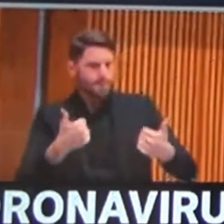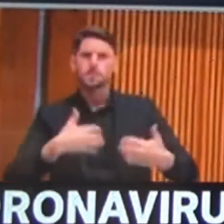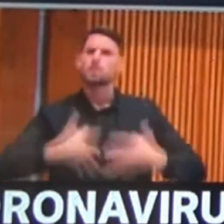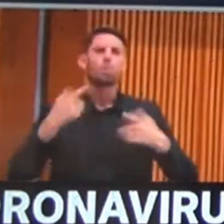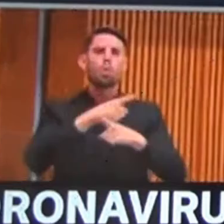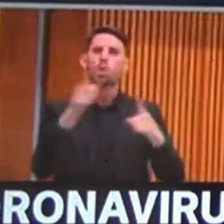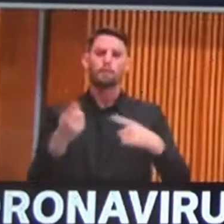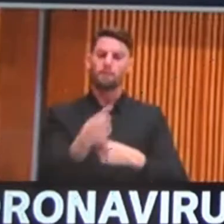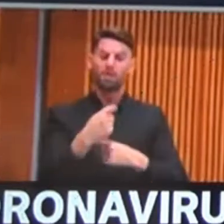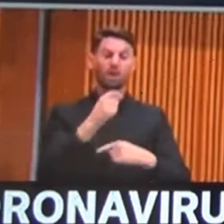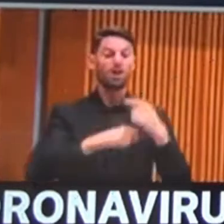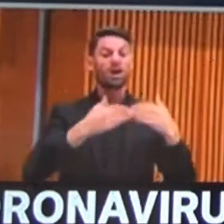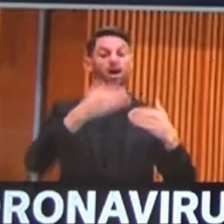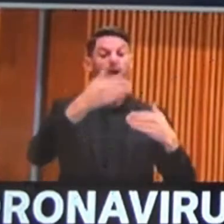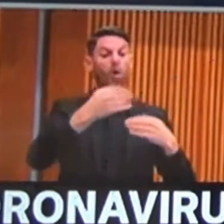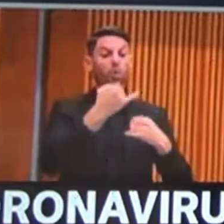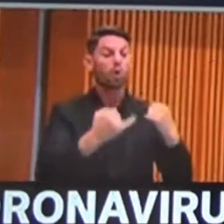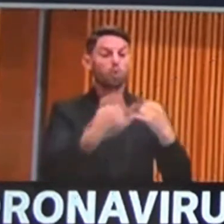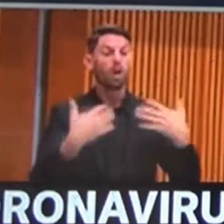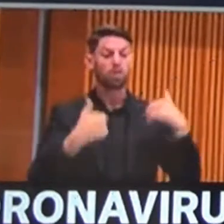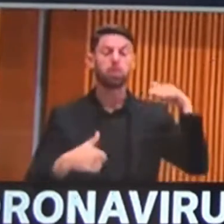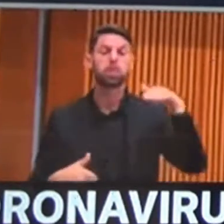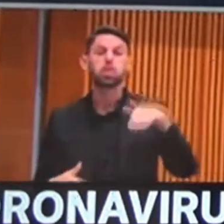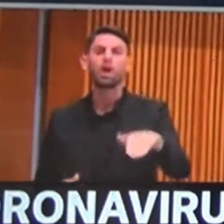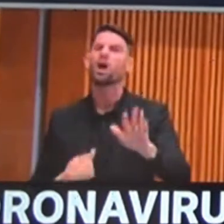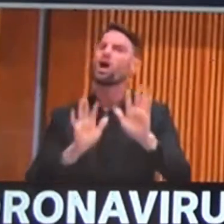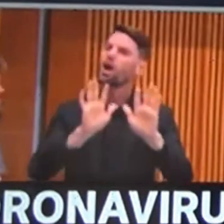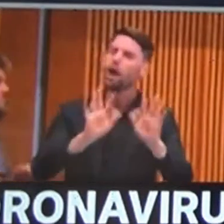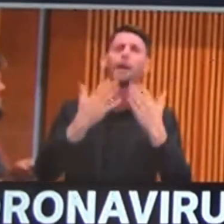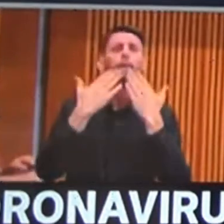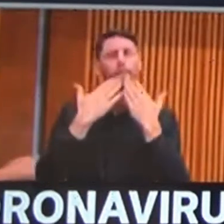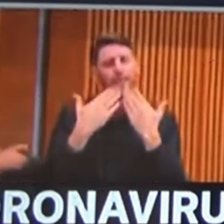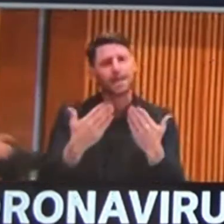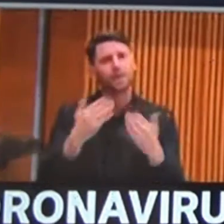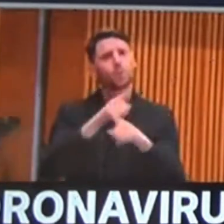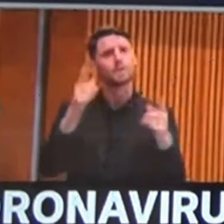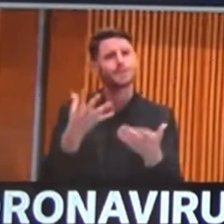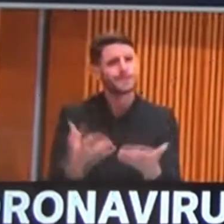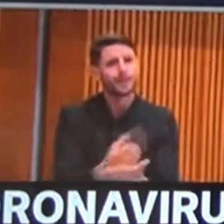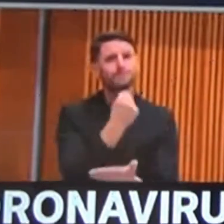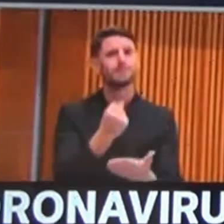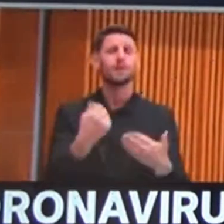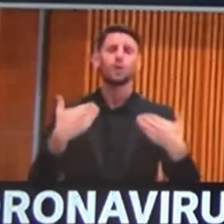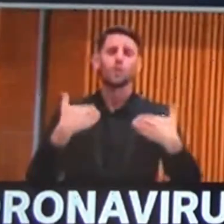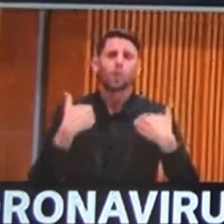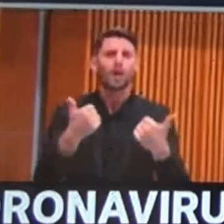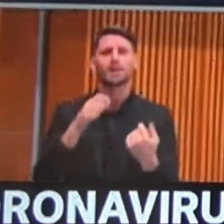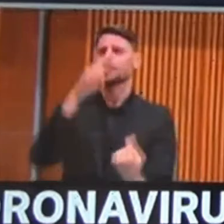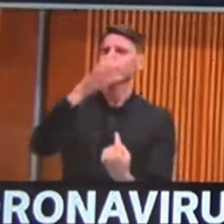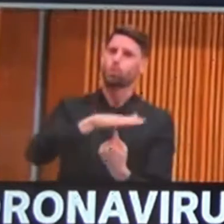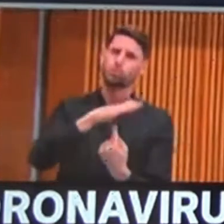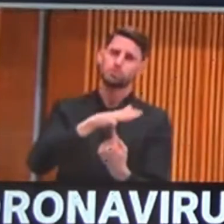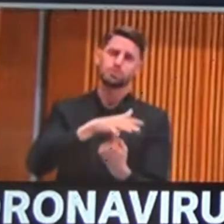pandemic. We are working with you to make sure that everybody stays safe, stays well. And I finish by saying